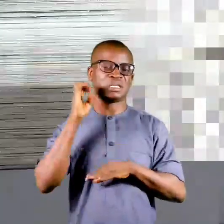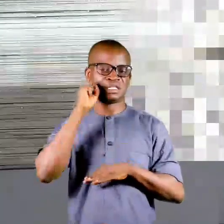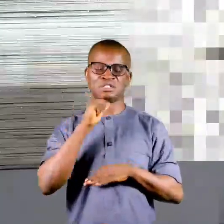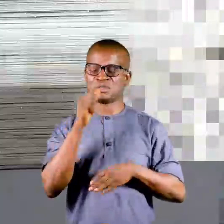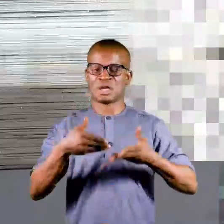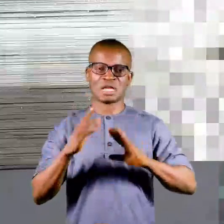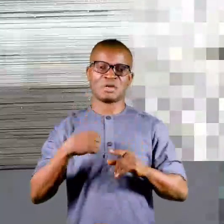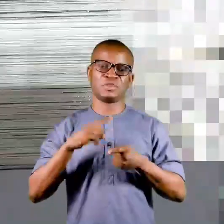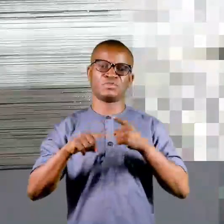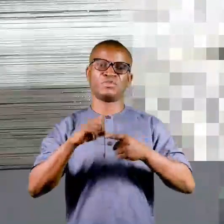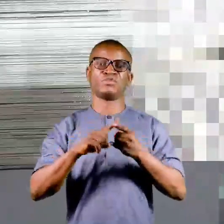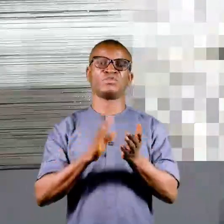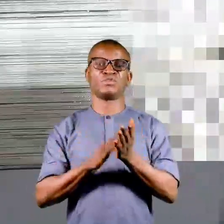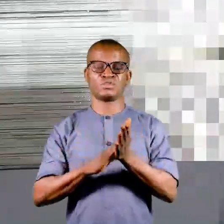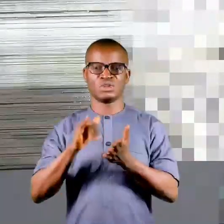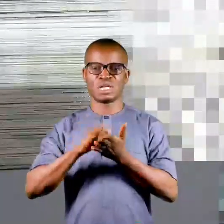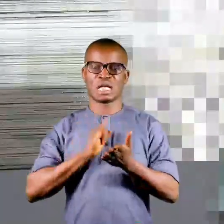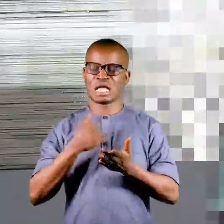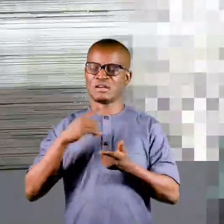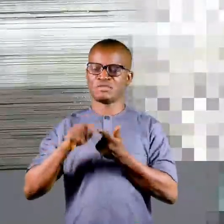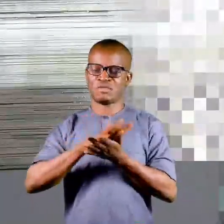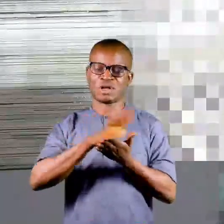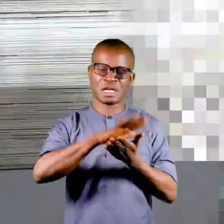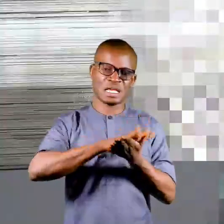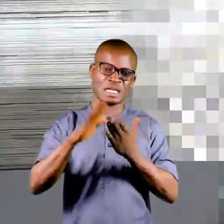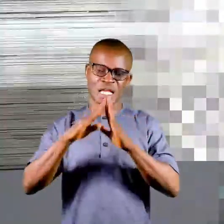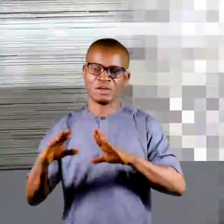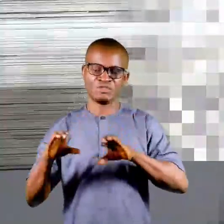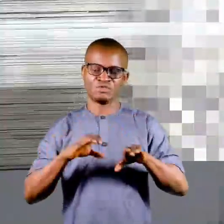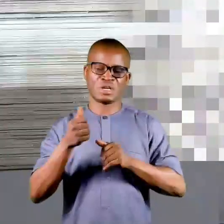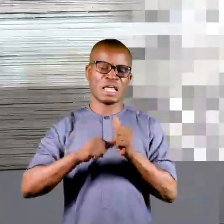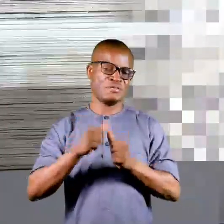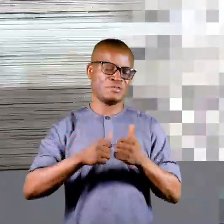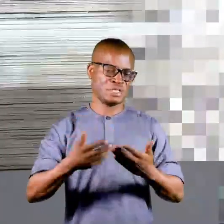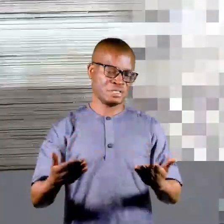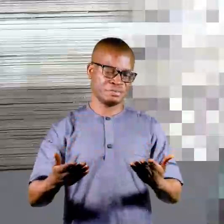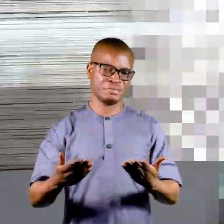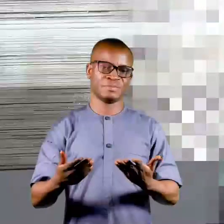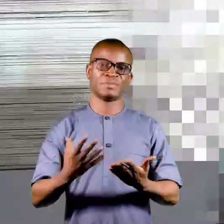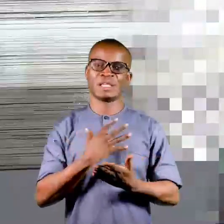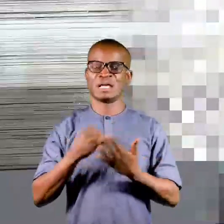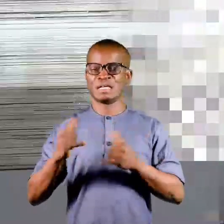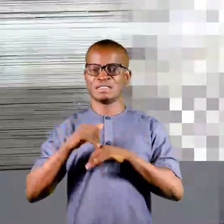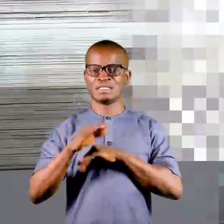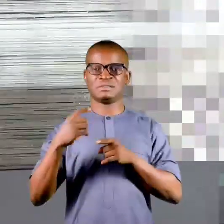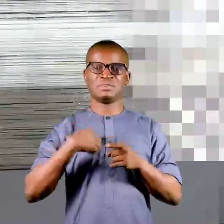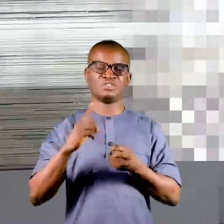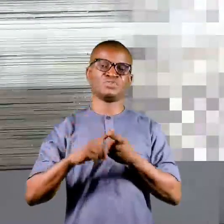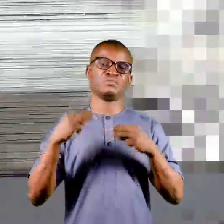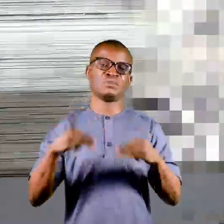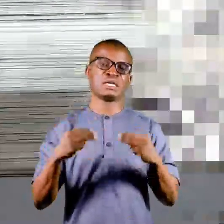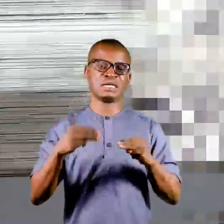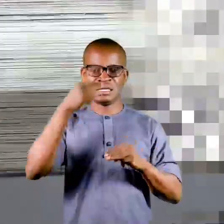not allow me to go to school. He said that I should clean the house, do everything, and we now send him